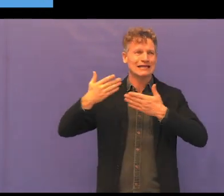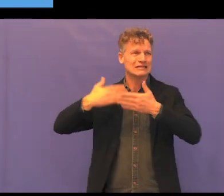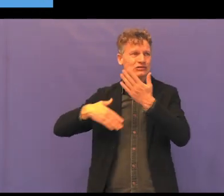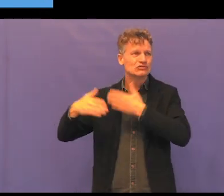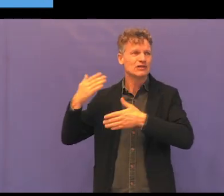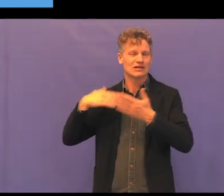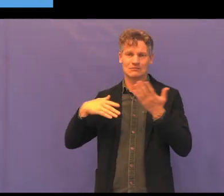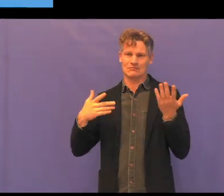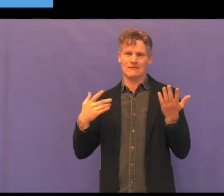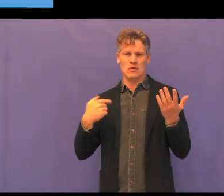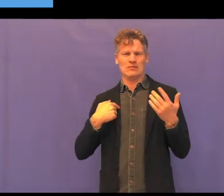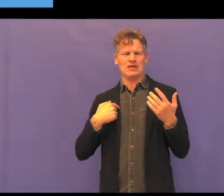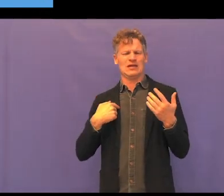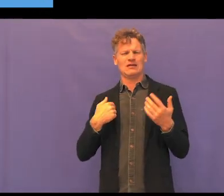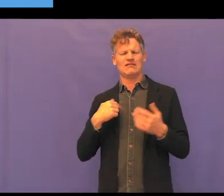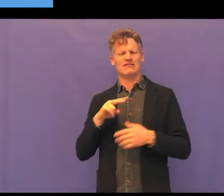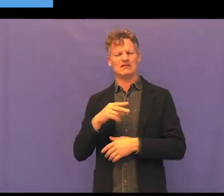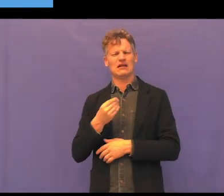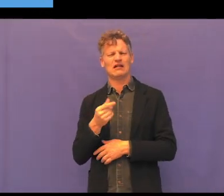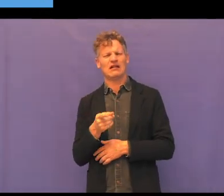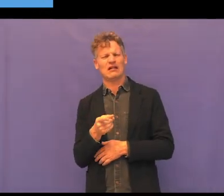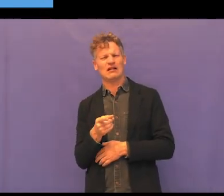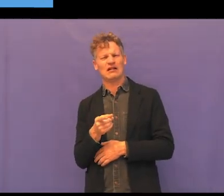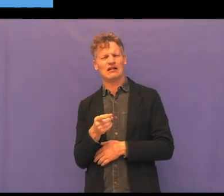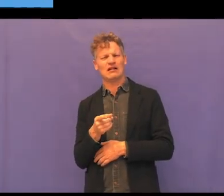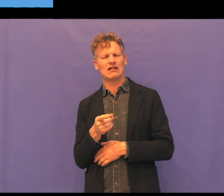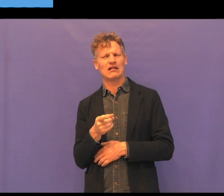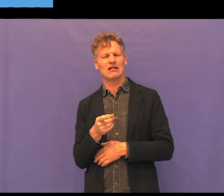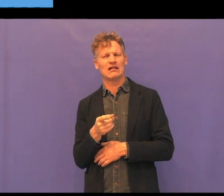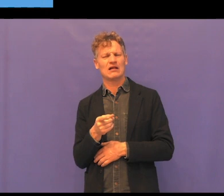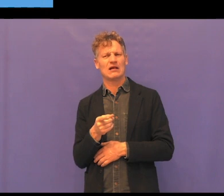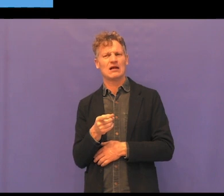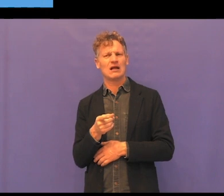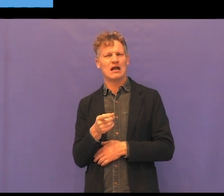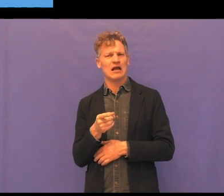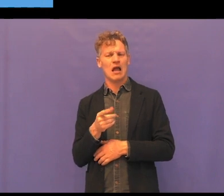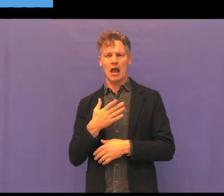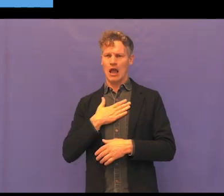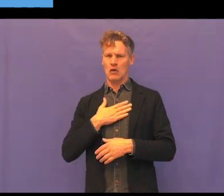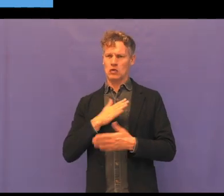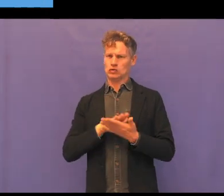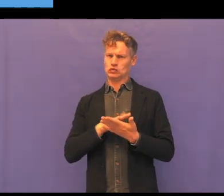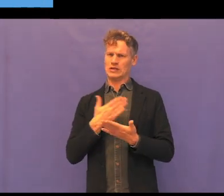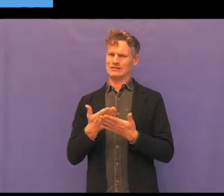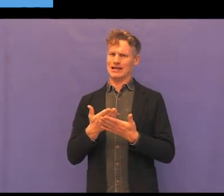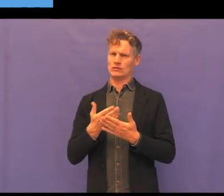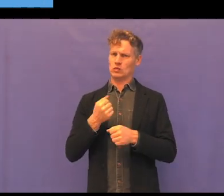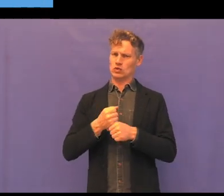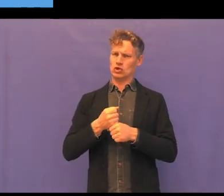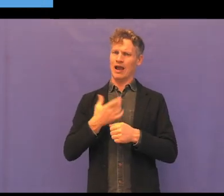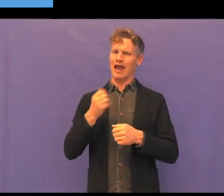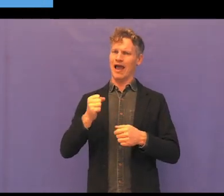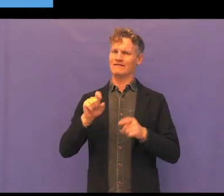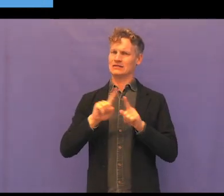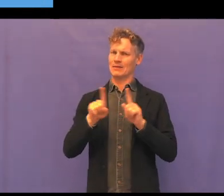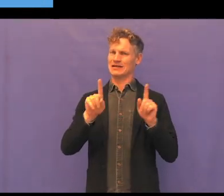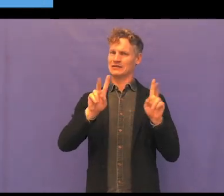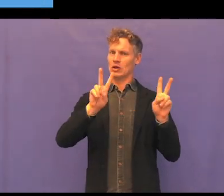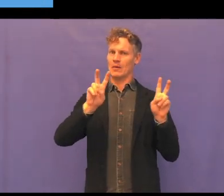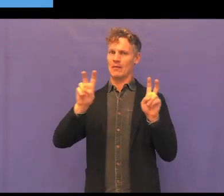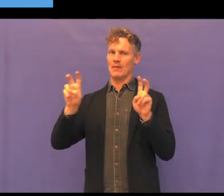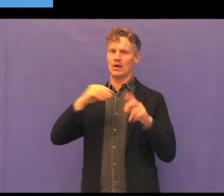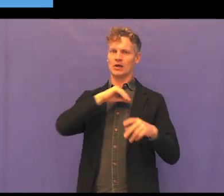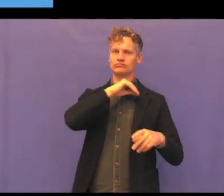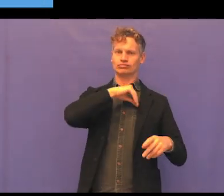property of translators, this sense of the ability to be able to move your mind across different terrains, what is